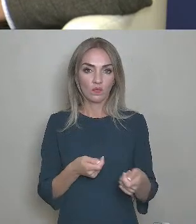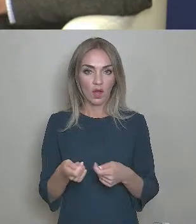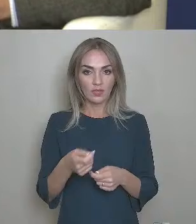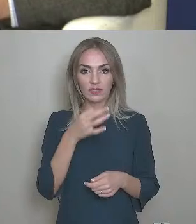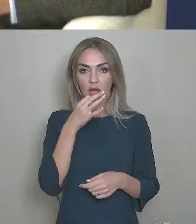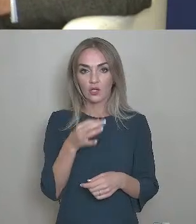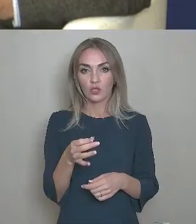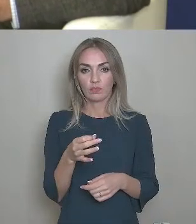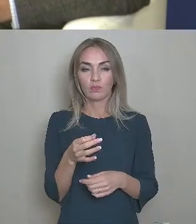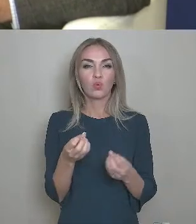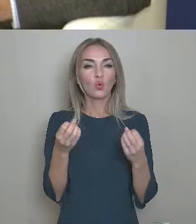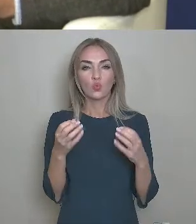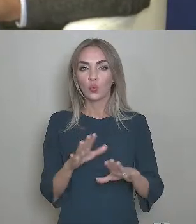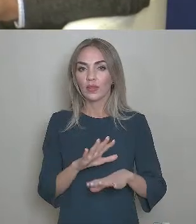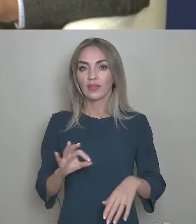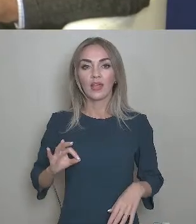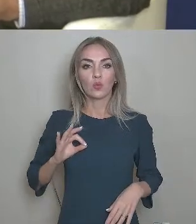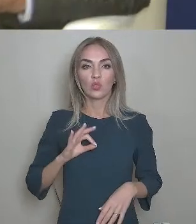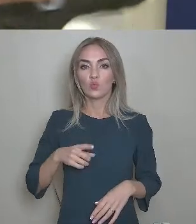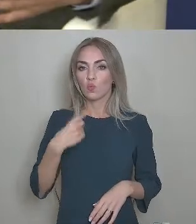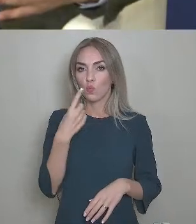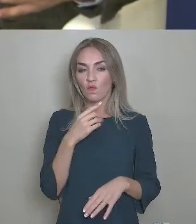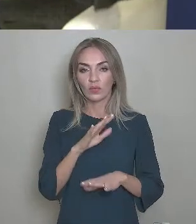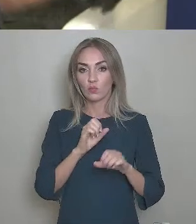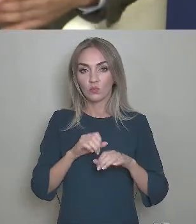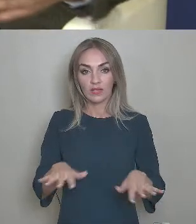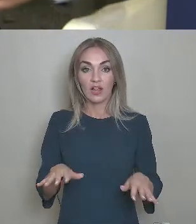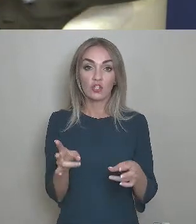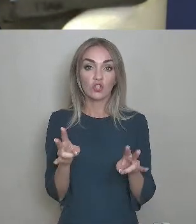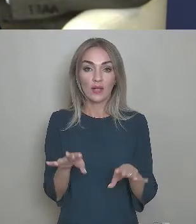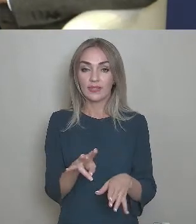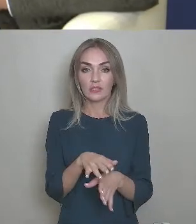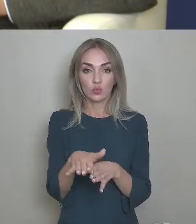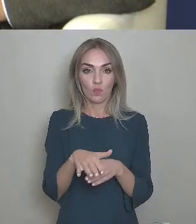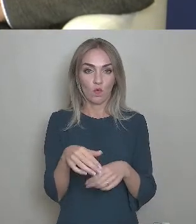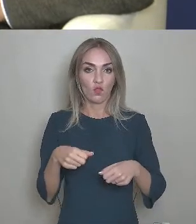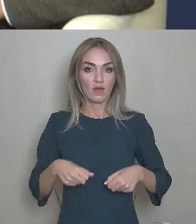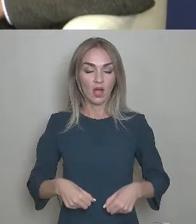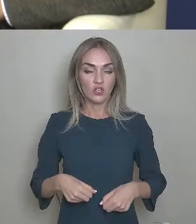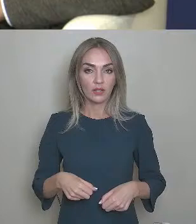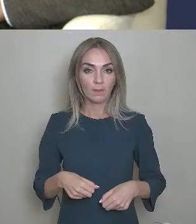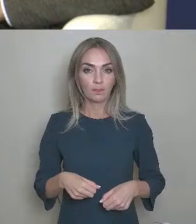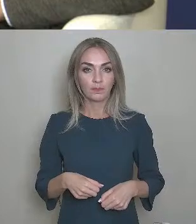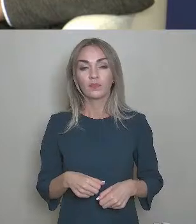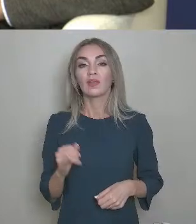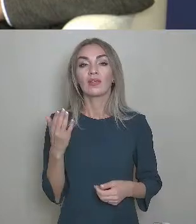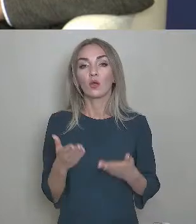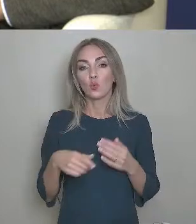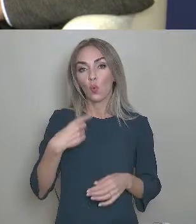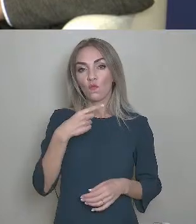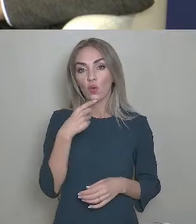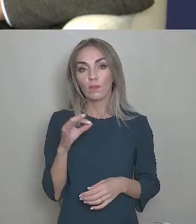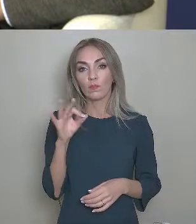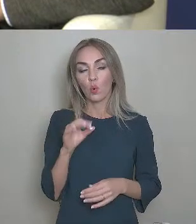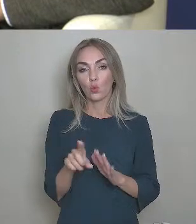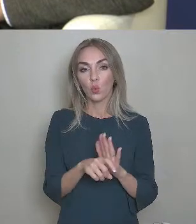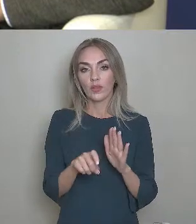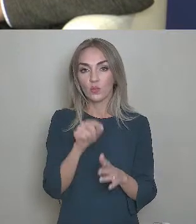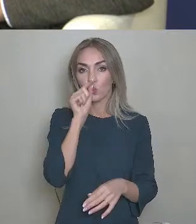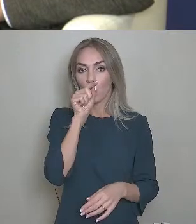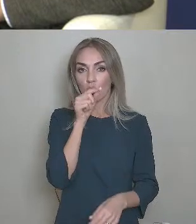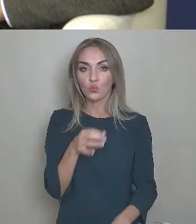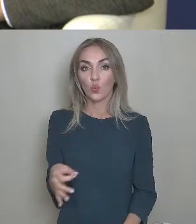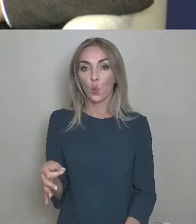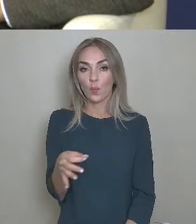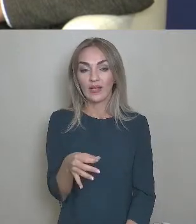local self-government authority, is not being dissolved. It remains, and it does not carry out